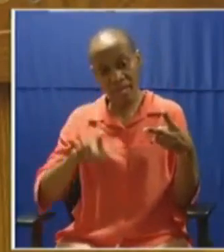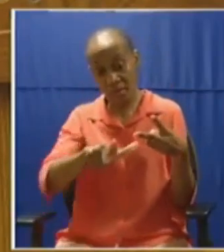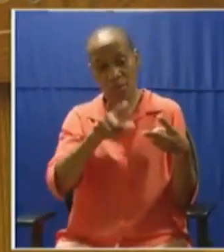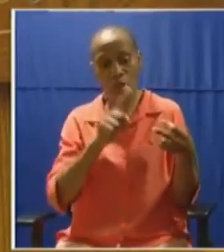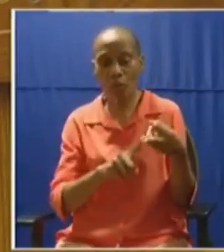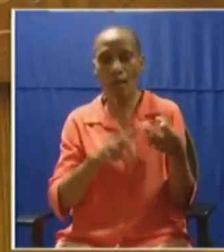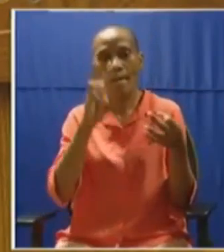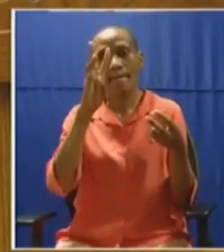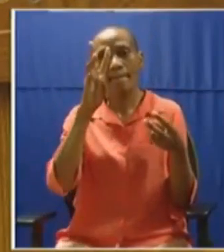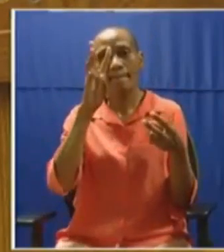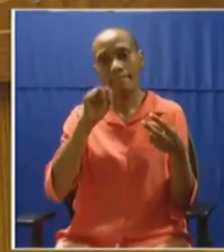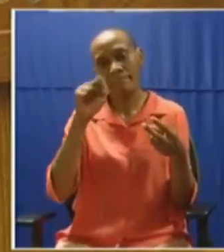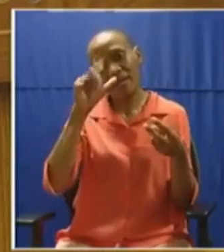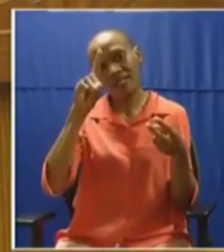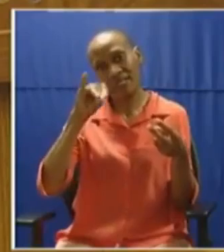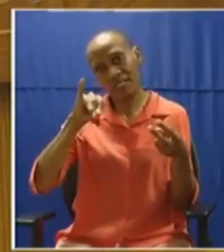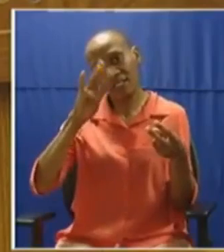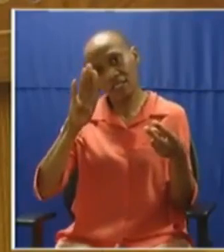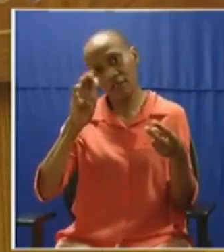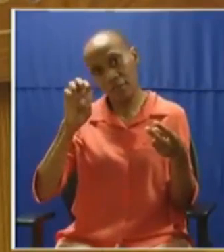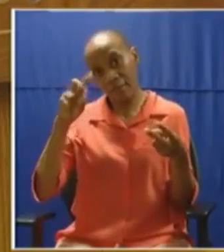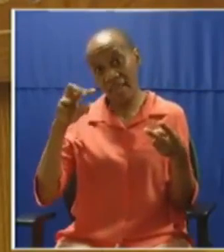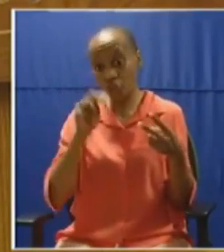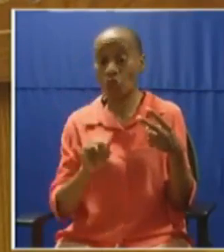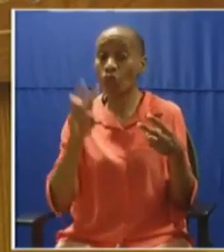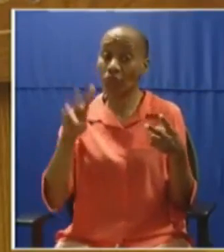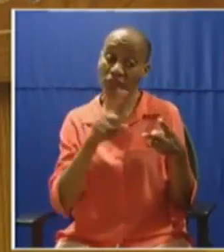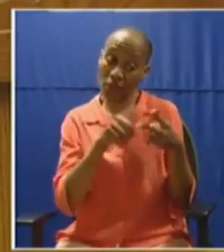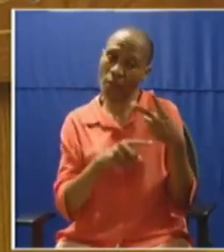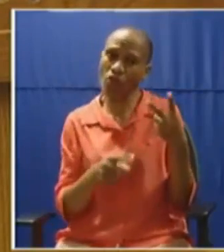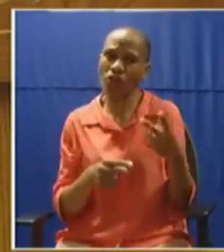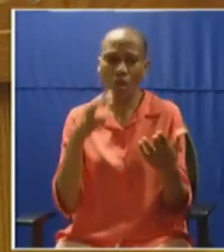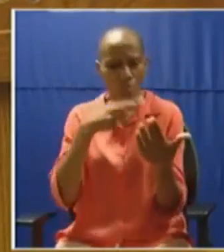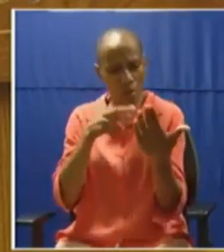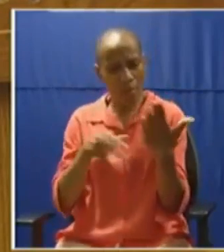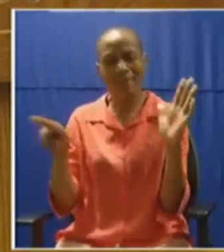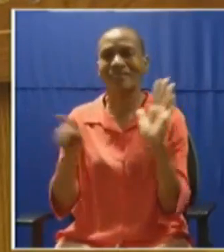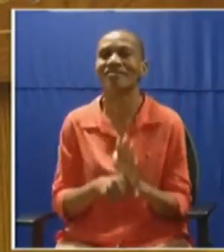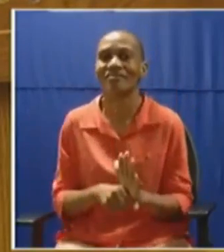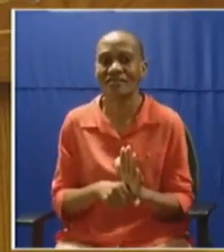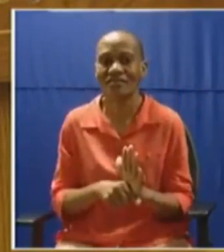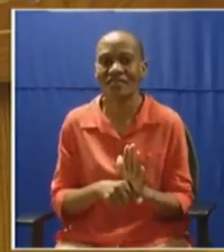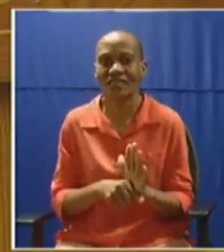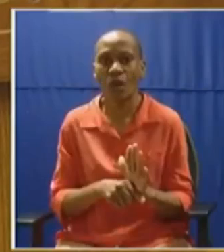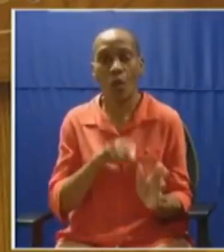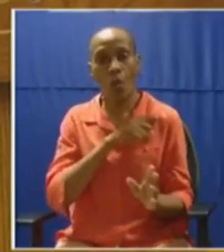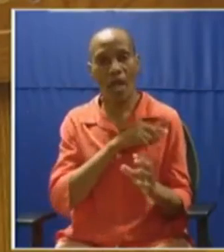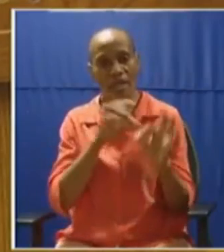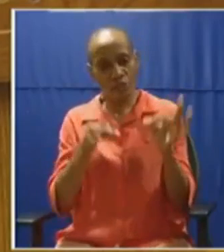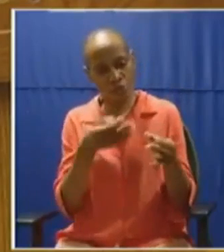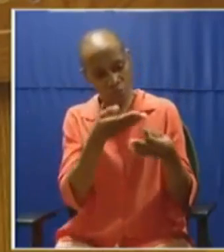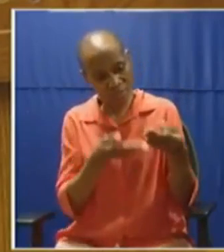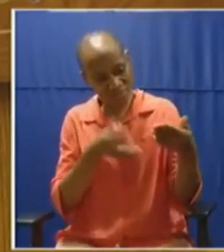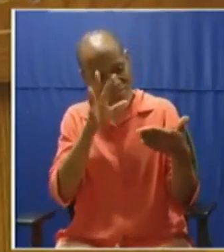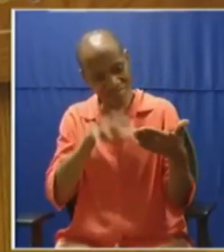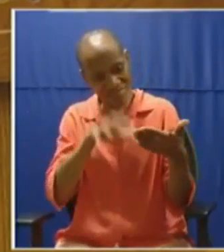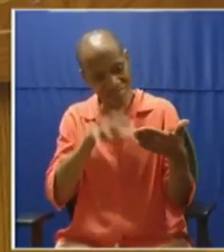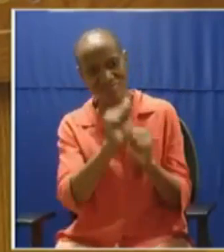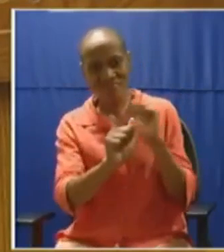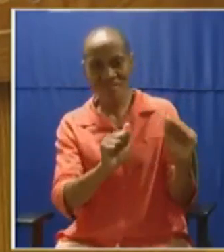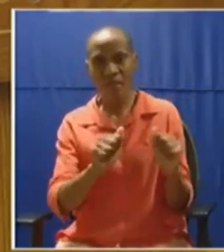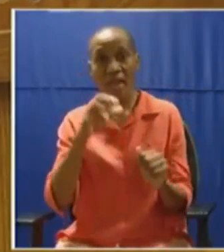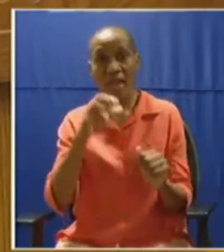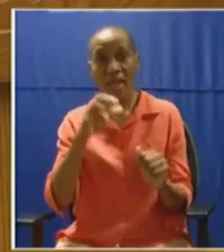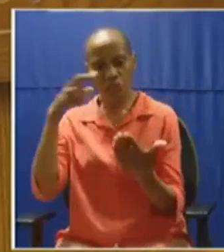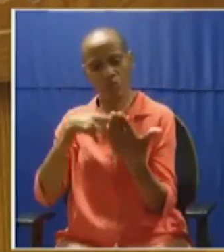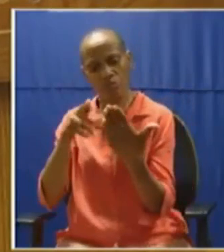and Madibeng in the Northwest, received disclaimed audit opinions because their financial documents were so poor that the AG could